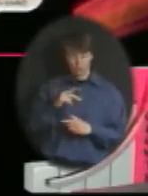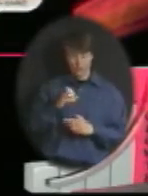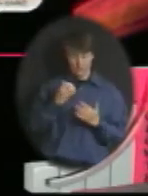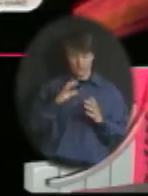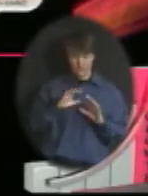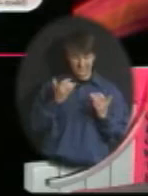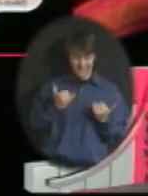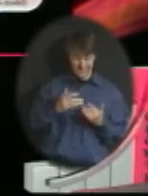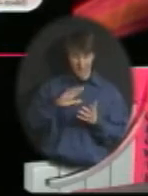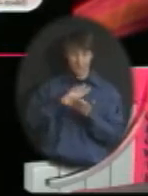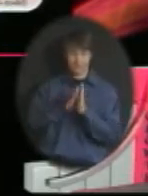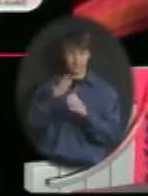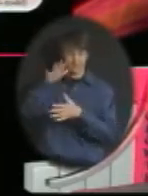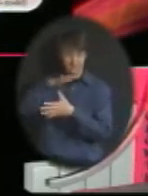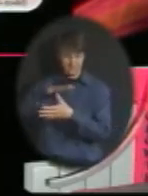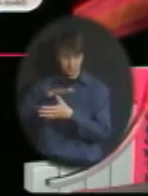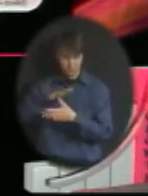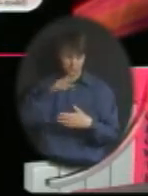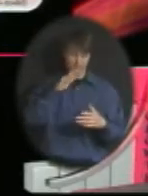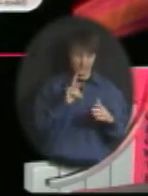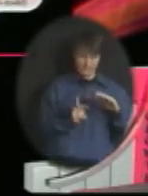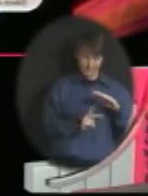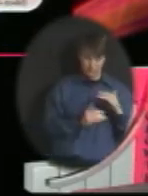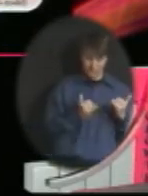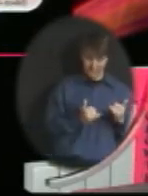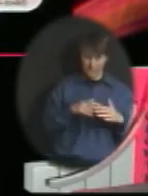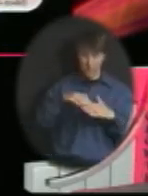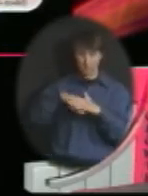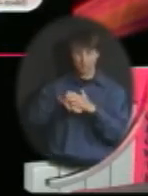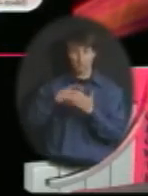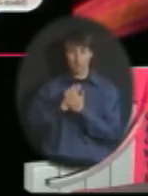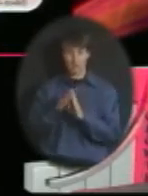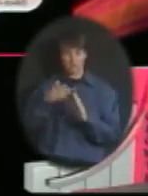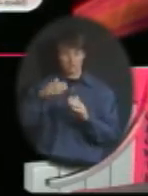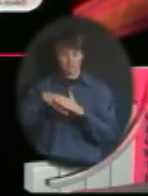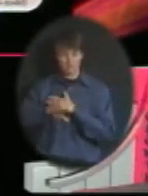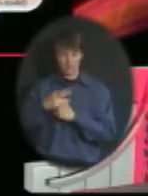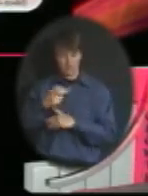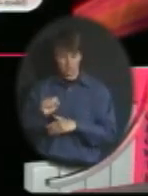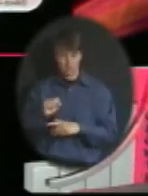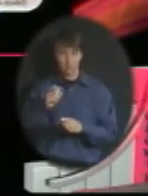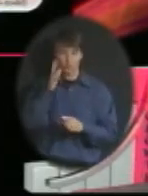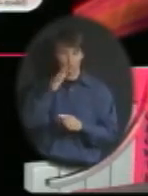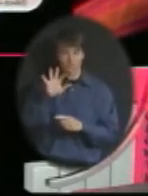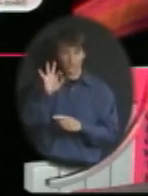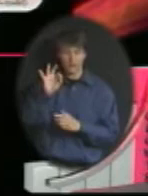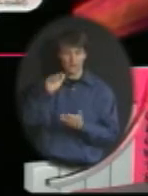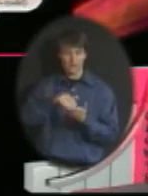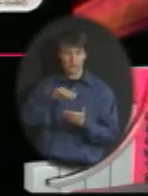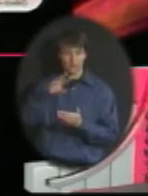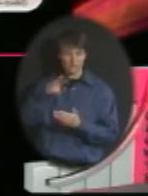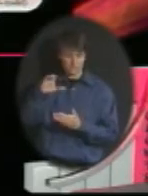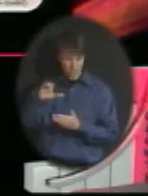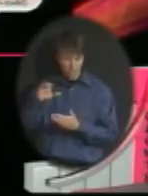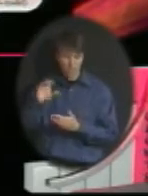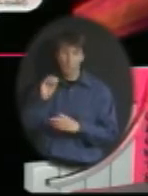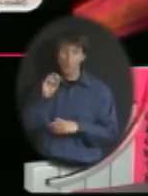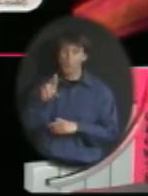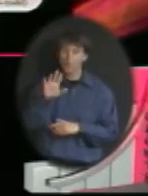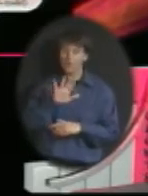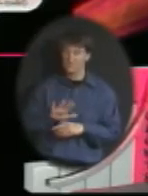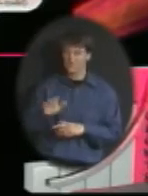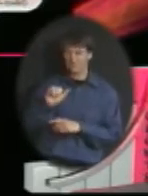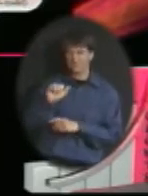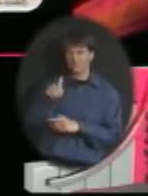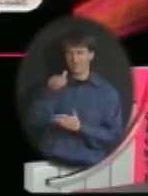our seniors and our kindergartners enter the high school in 21-22, we'll be at 9,600 or up to